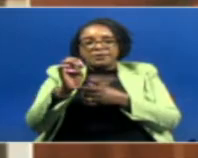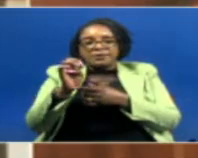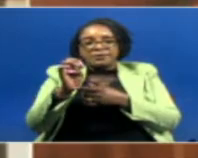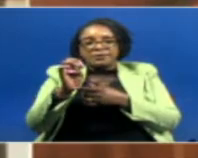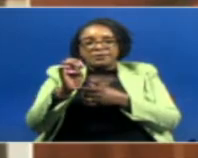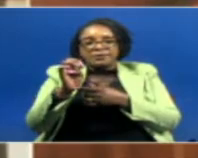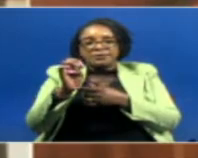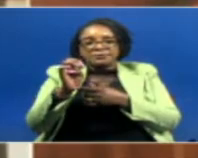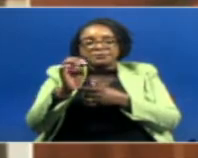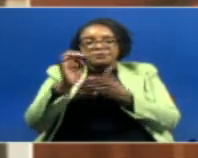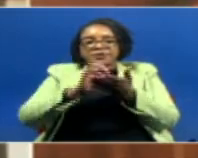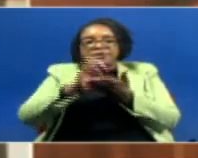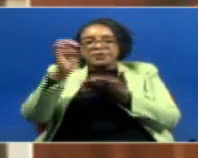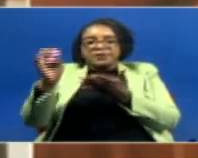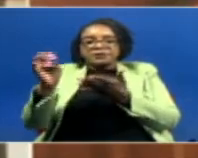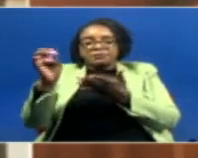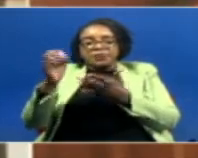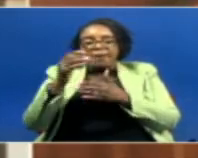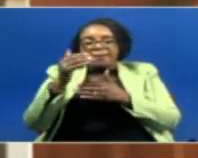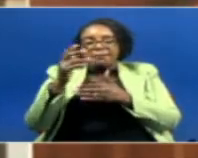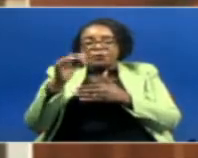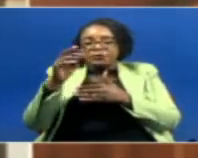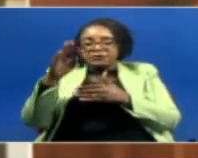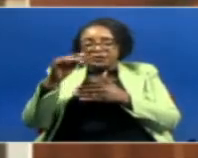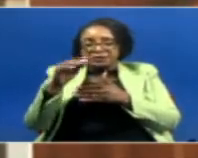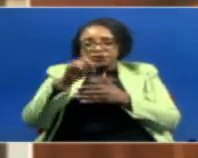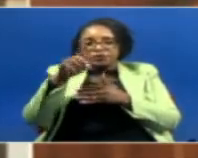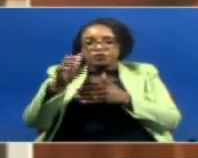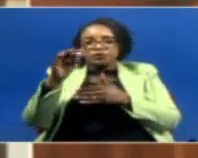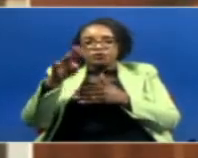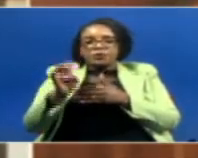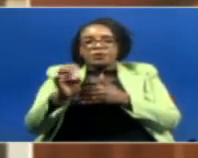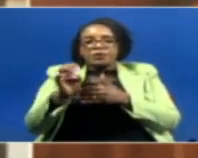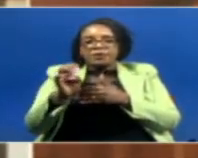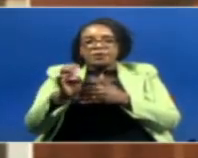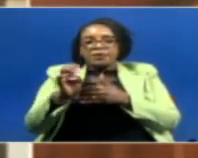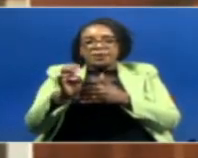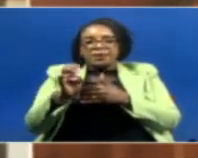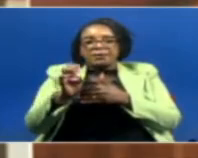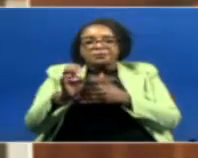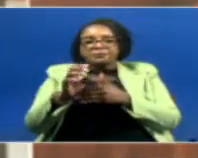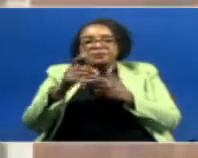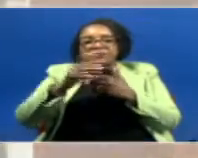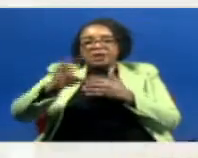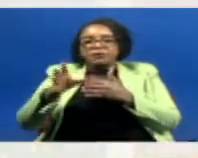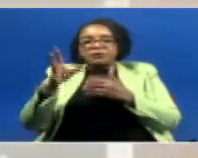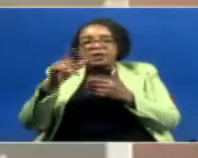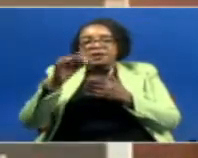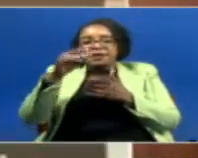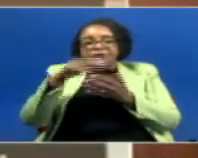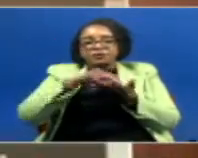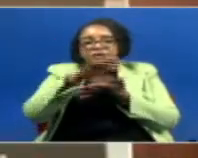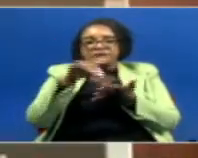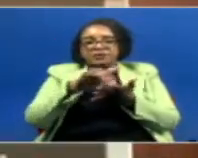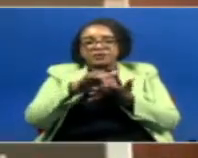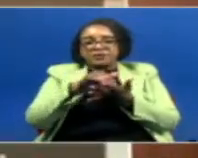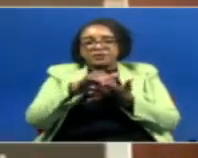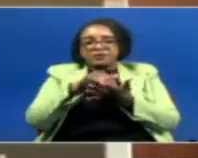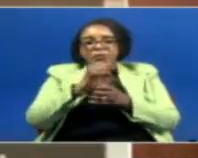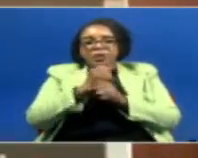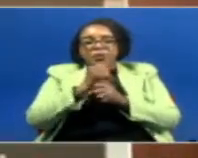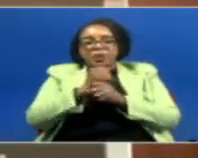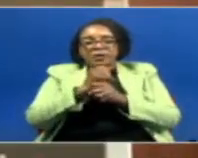export processing zones, the industrial parks and county aggregation centers. I will work